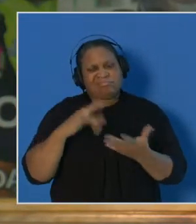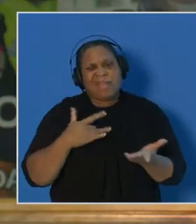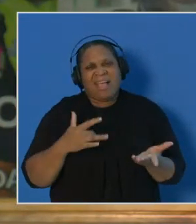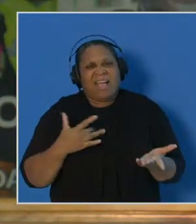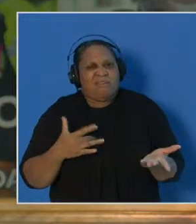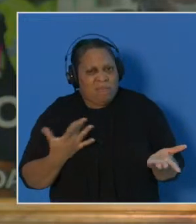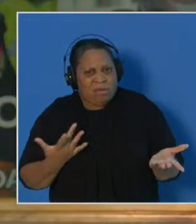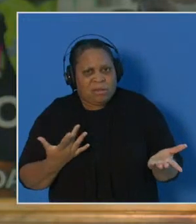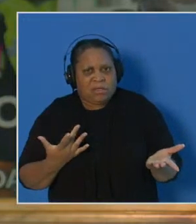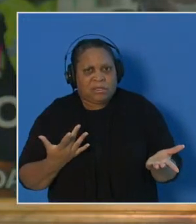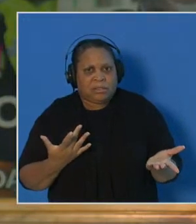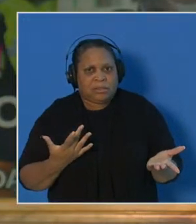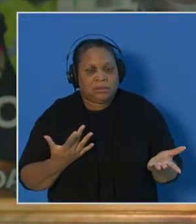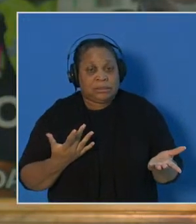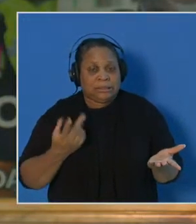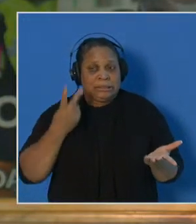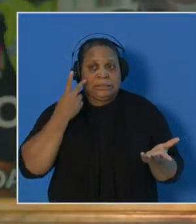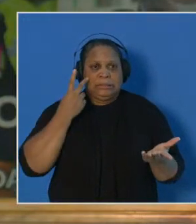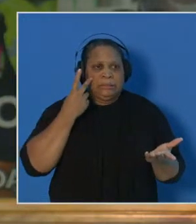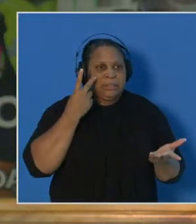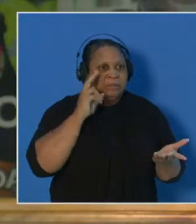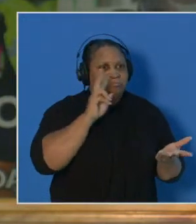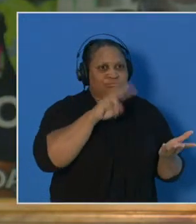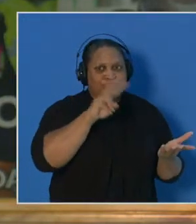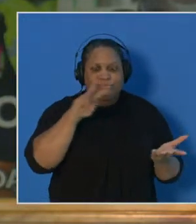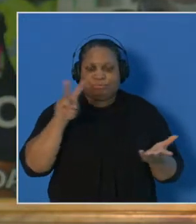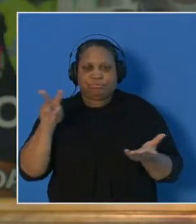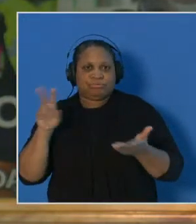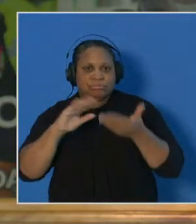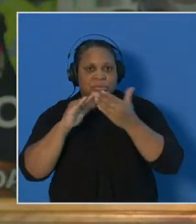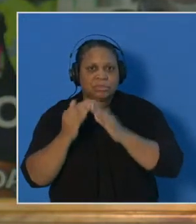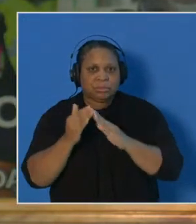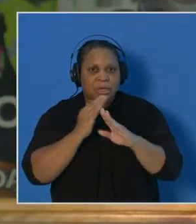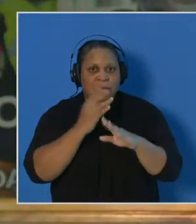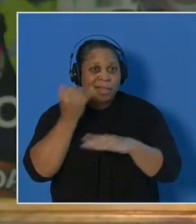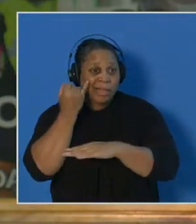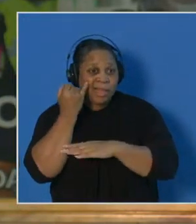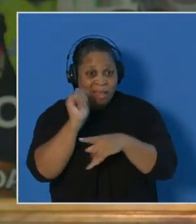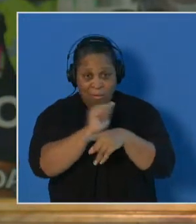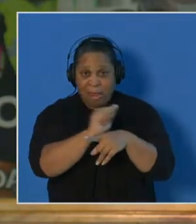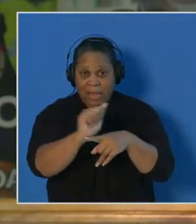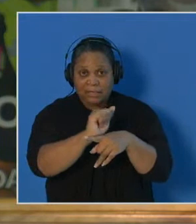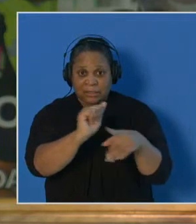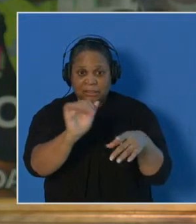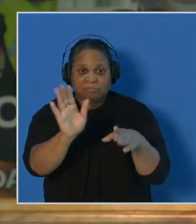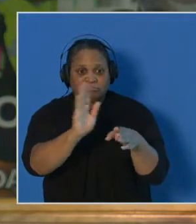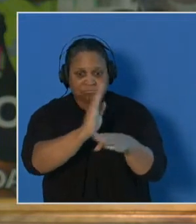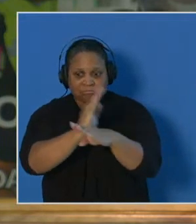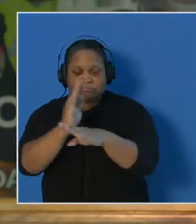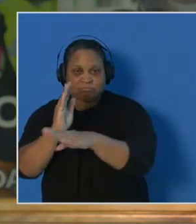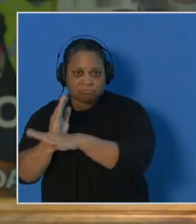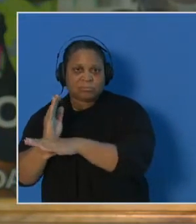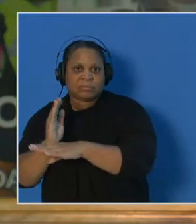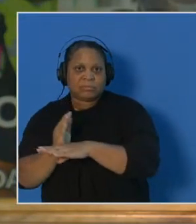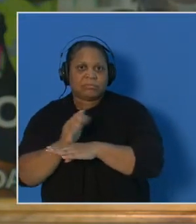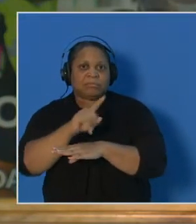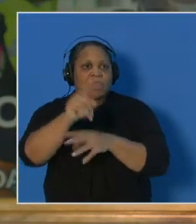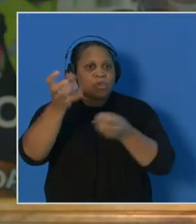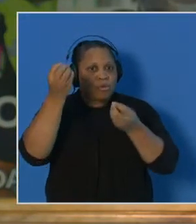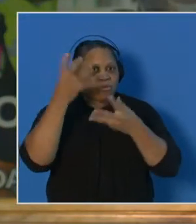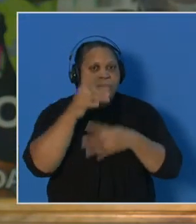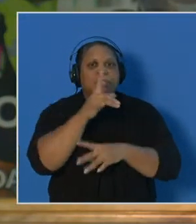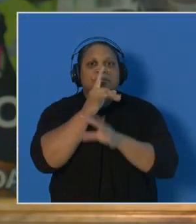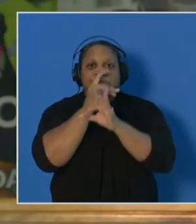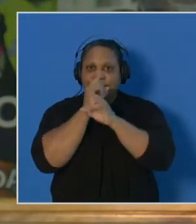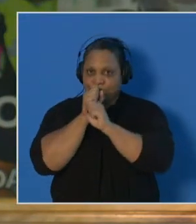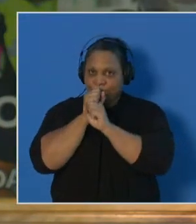feeling and what you're seeing in the community in terms of protective measures being taken. Your information will, of course, be